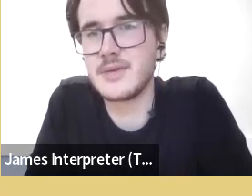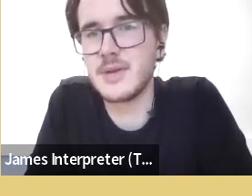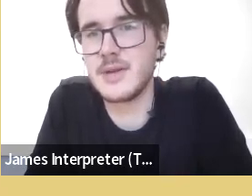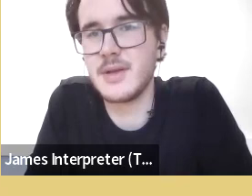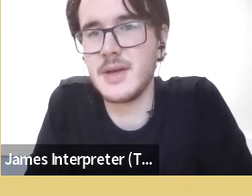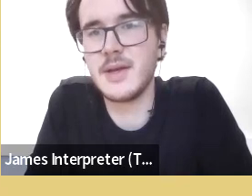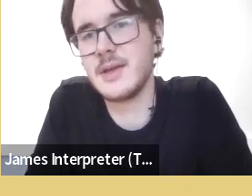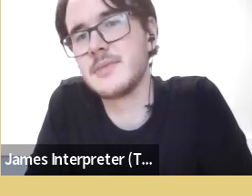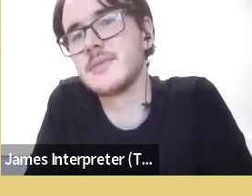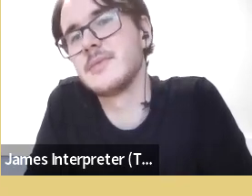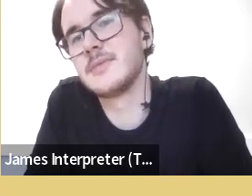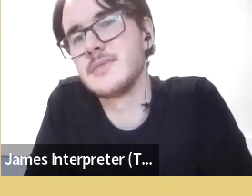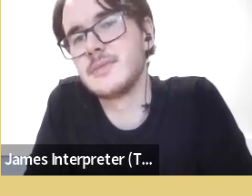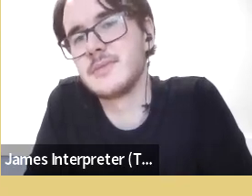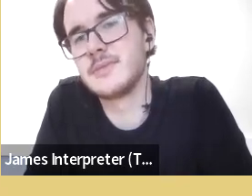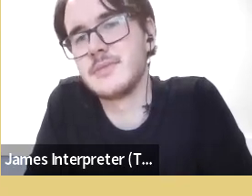Can I